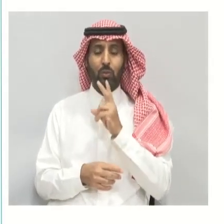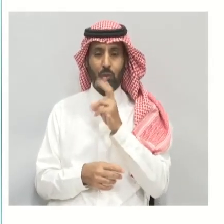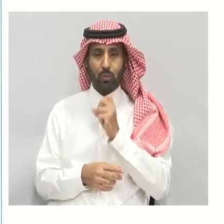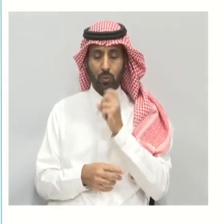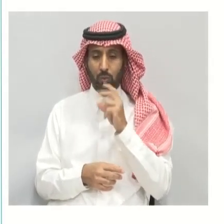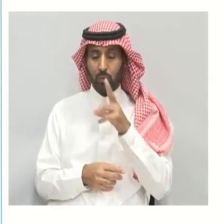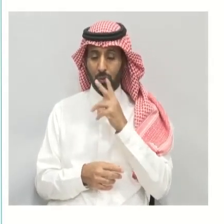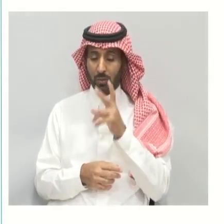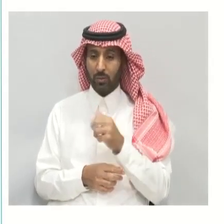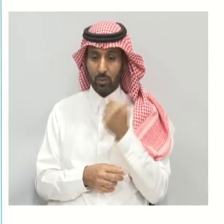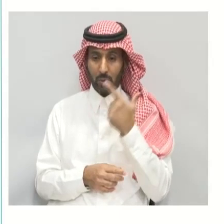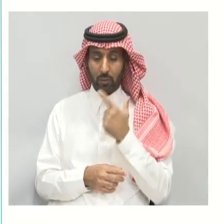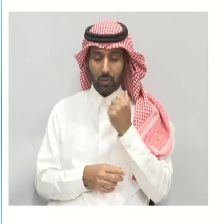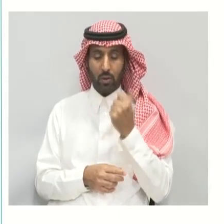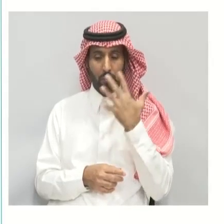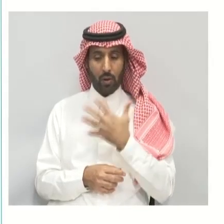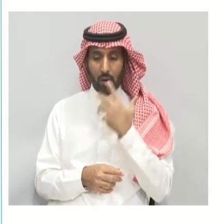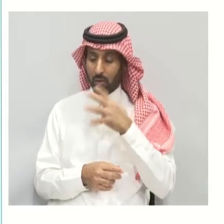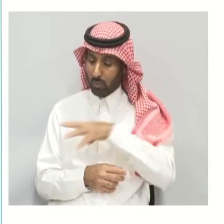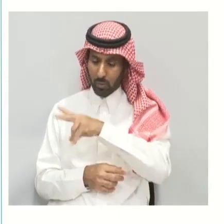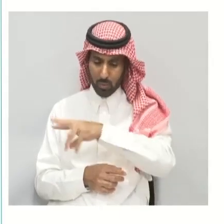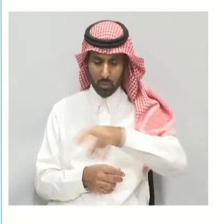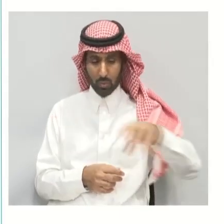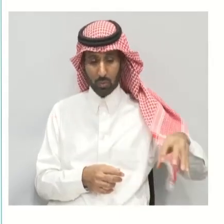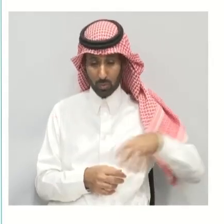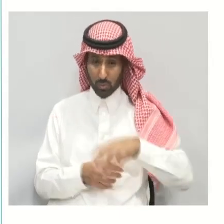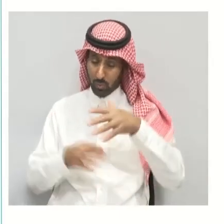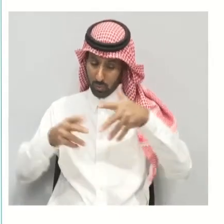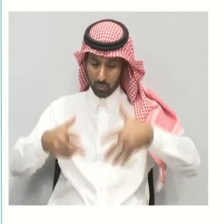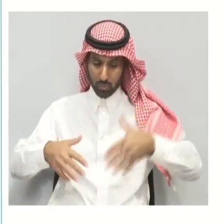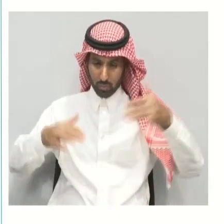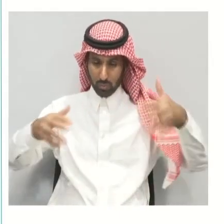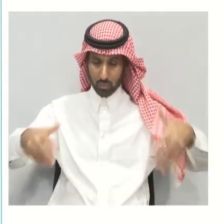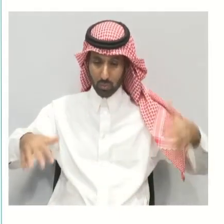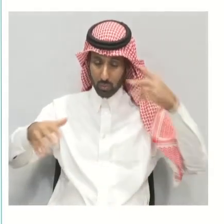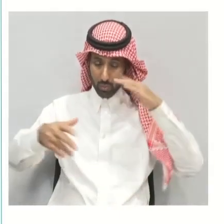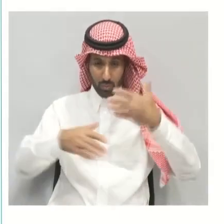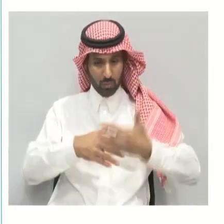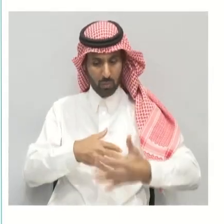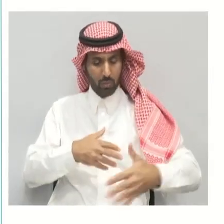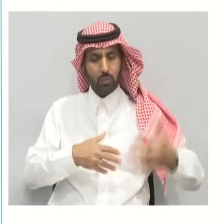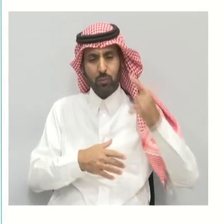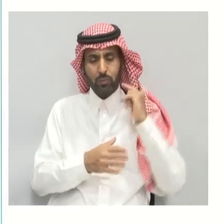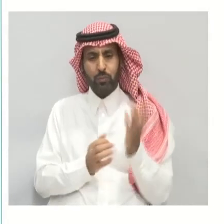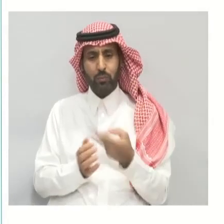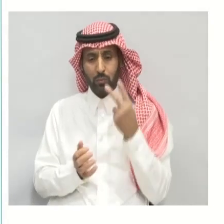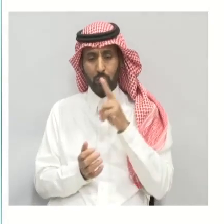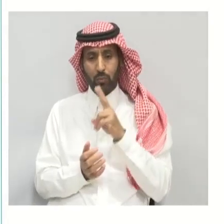275 separate waterfalls. The waterfalls go a distance of